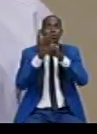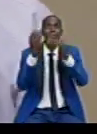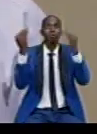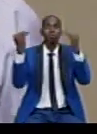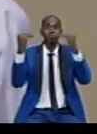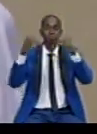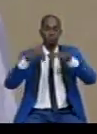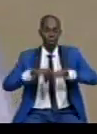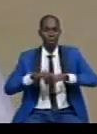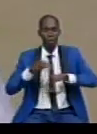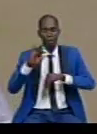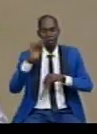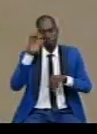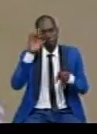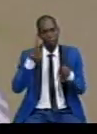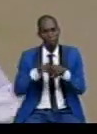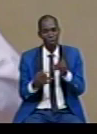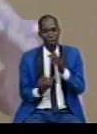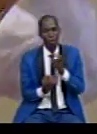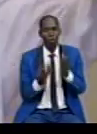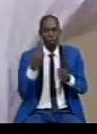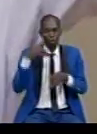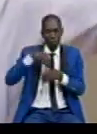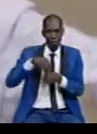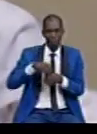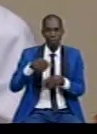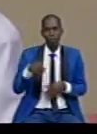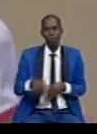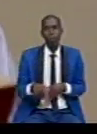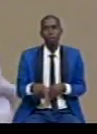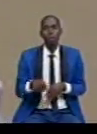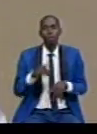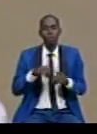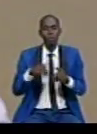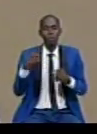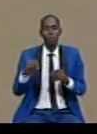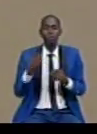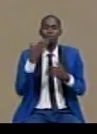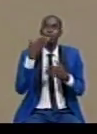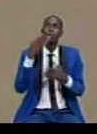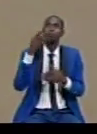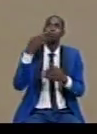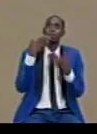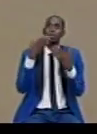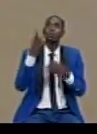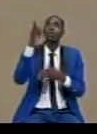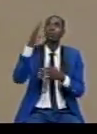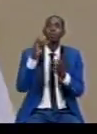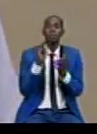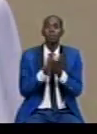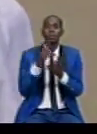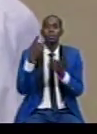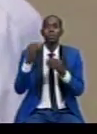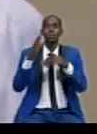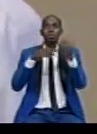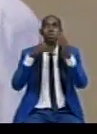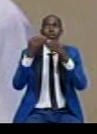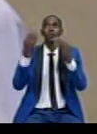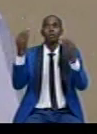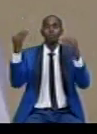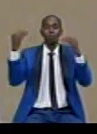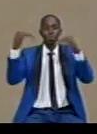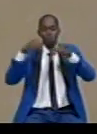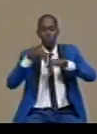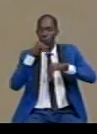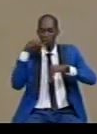brother was inside, but then the wall fell outward, not inside. It would have been another disaster. That is number one